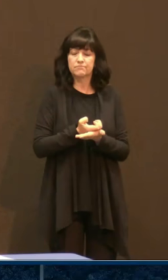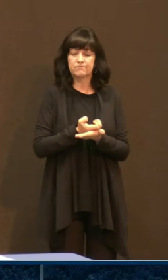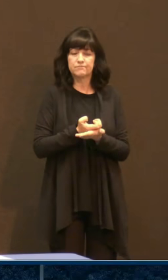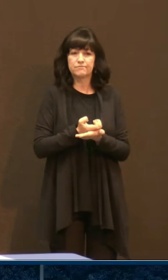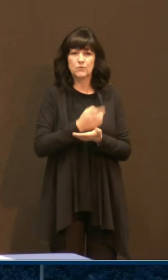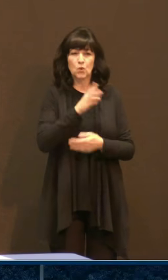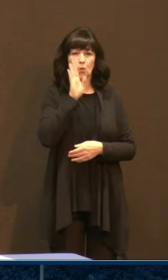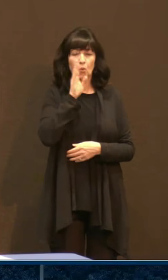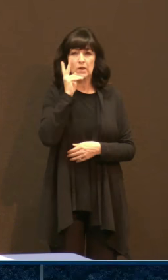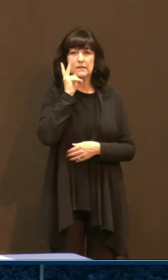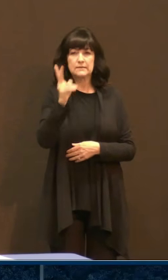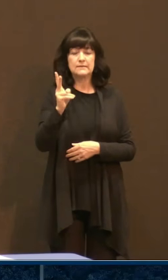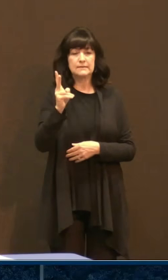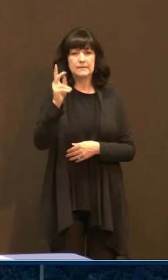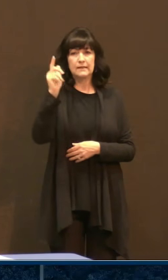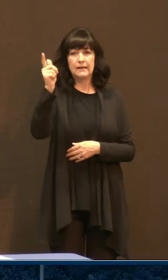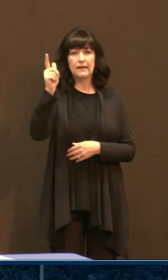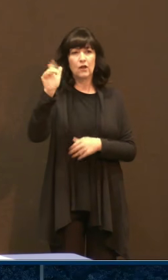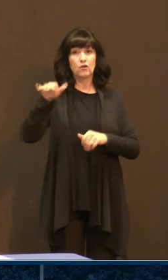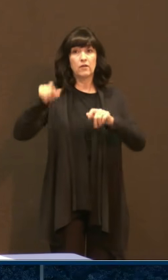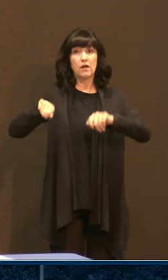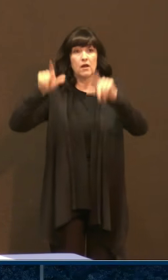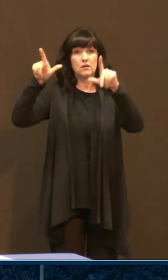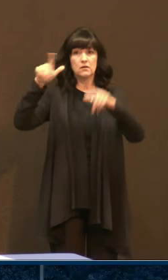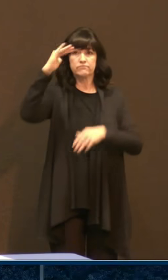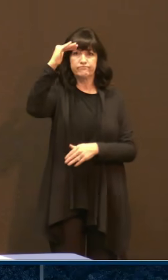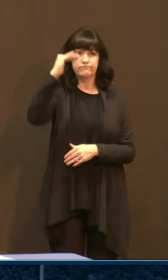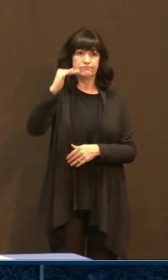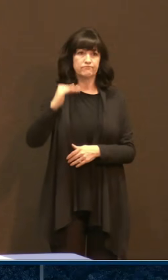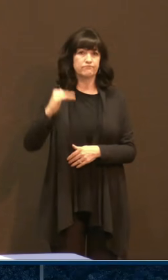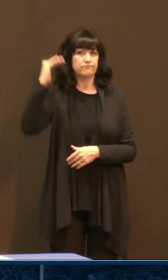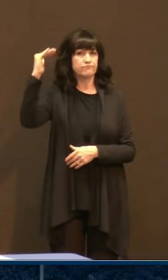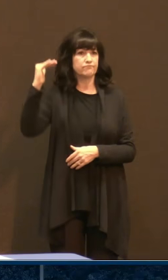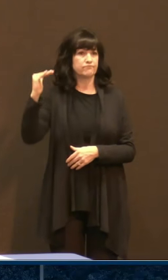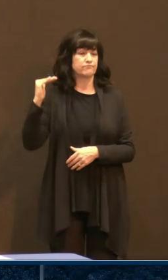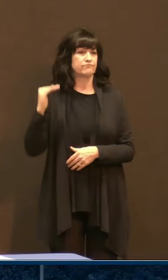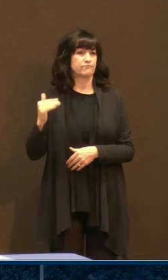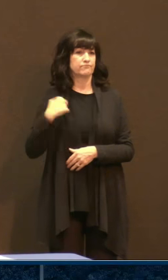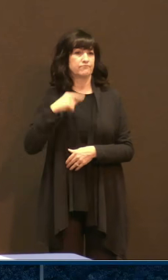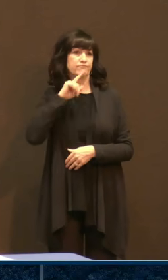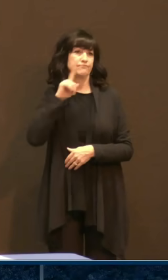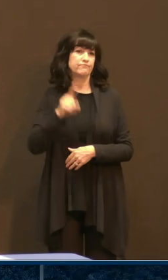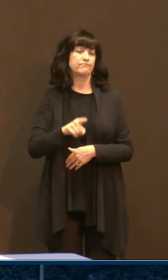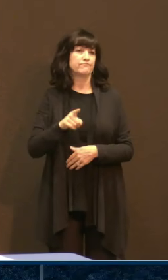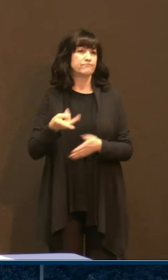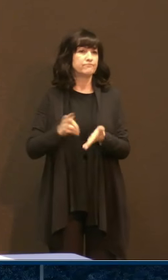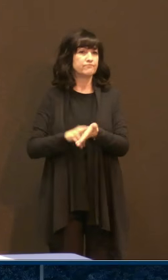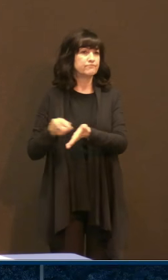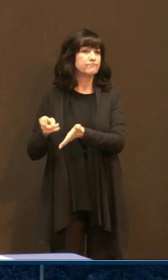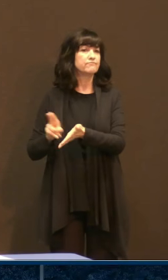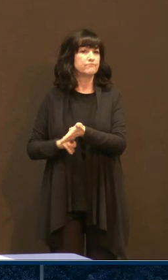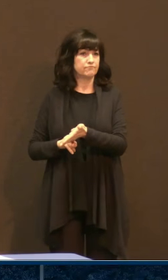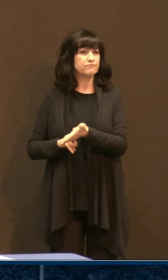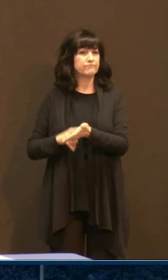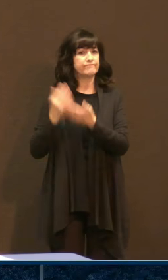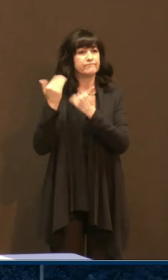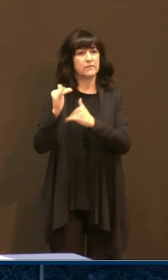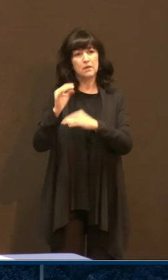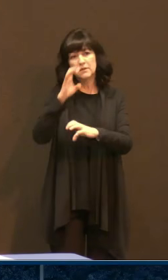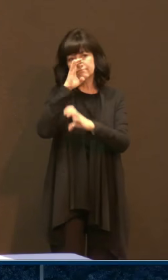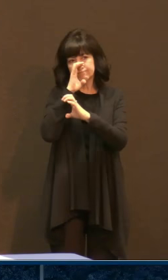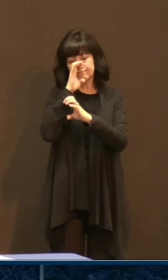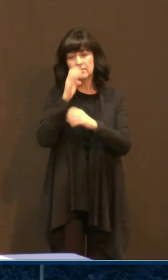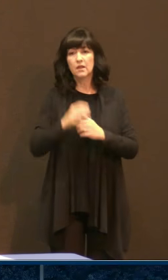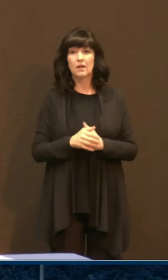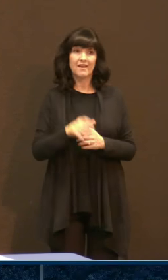those amendments. The decisions that we have ahead of us, kind of to put out the fire in the hot spots